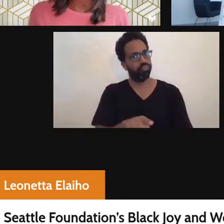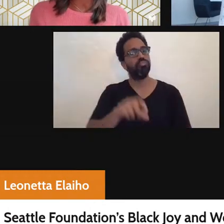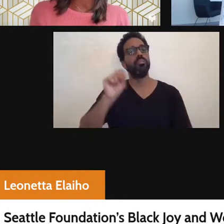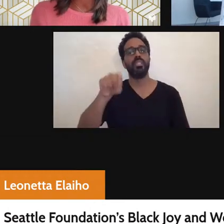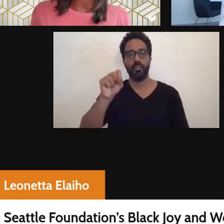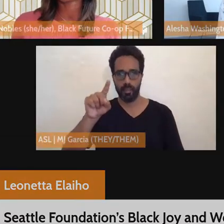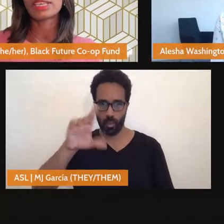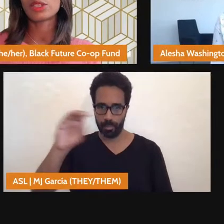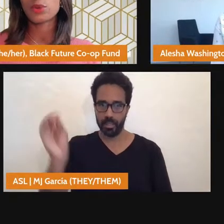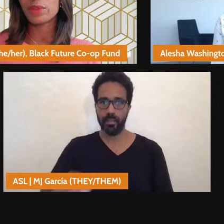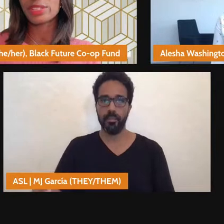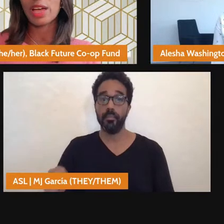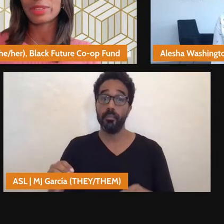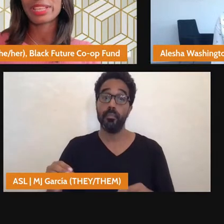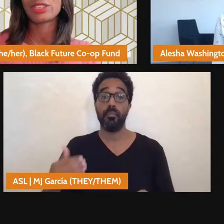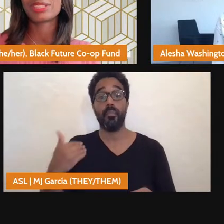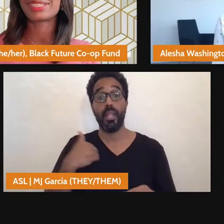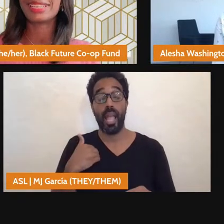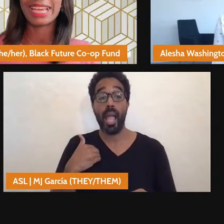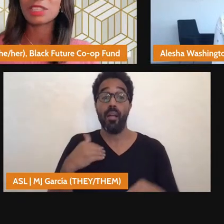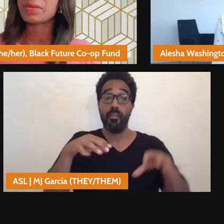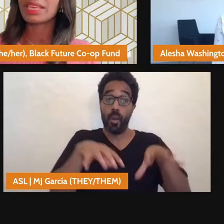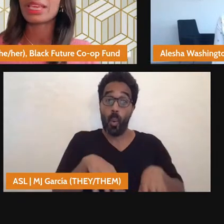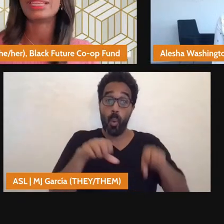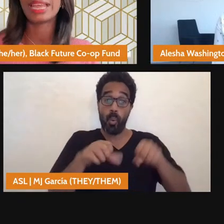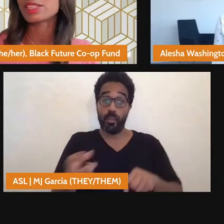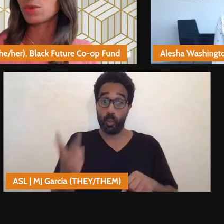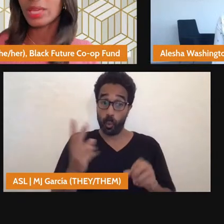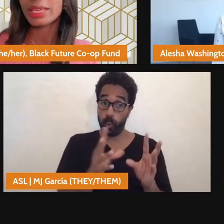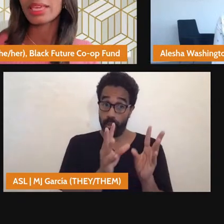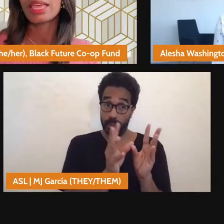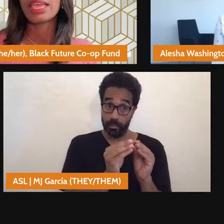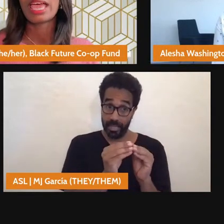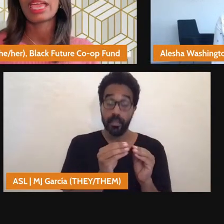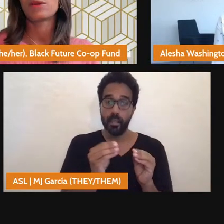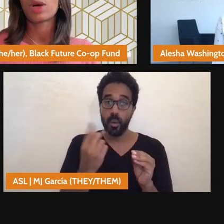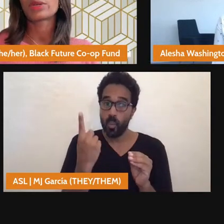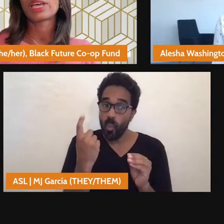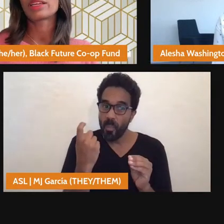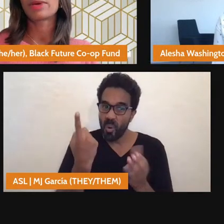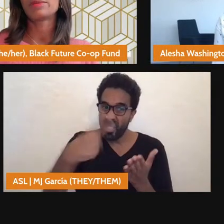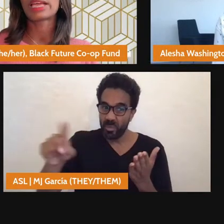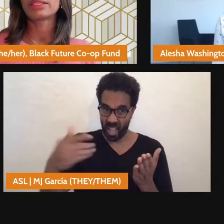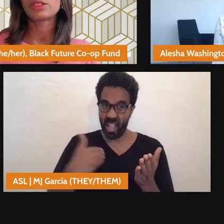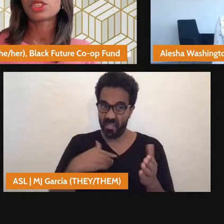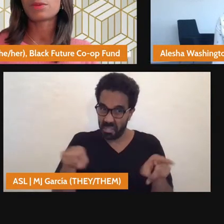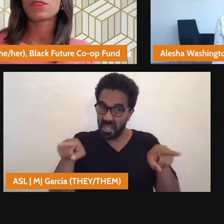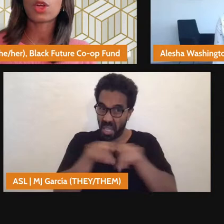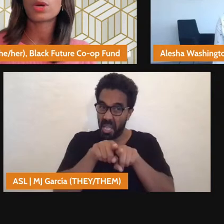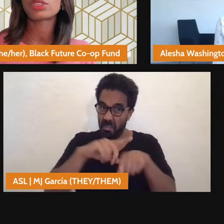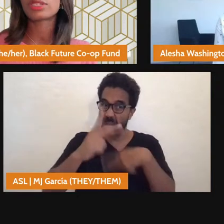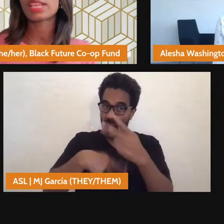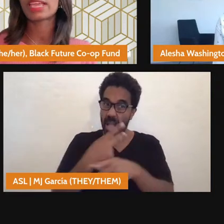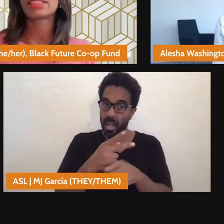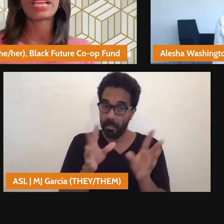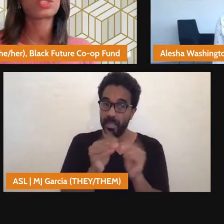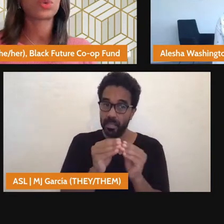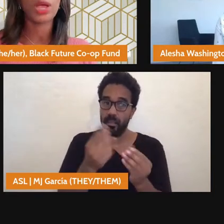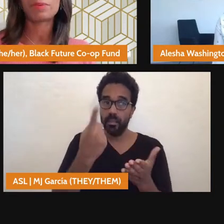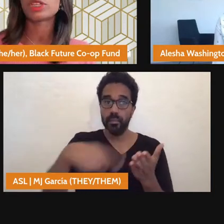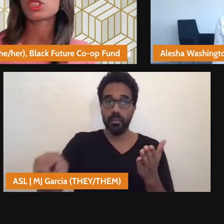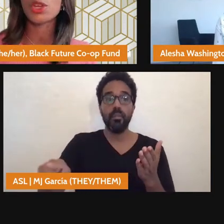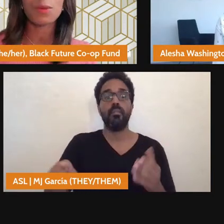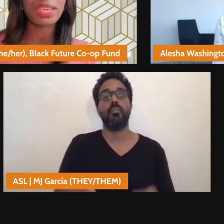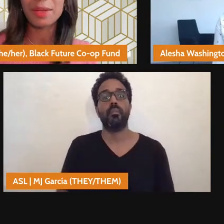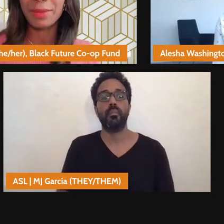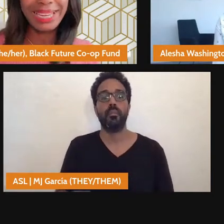are not only hosting two of these conversations, the next being next week. And while we're talking about Black leadership, if your question is like, that's great,